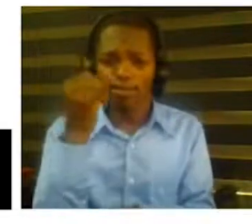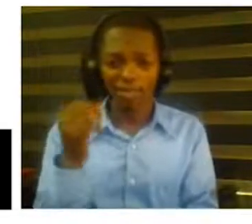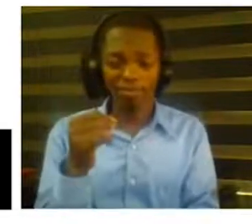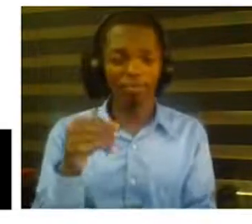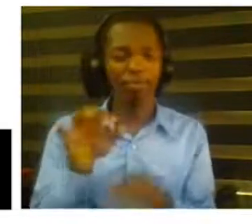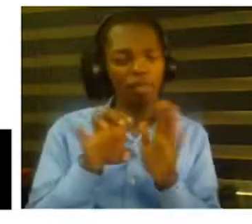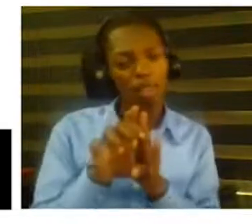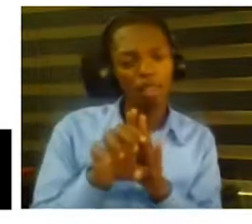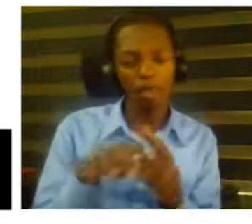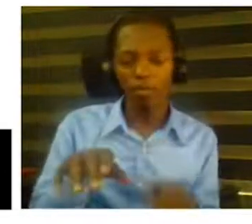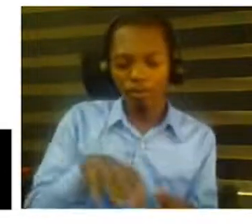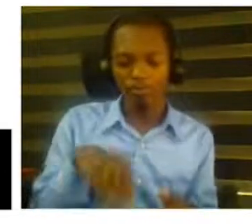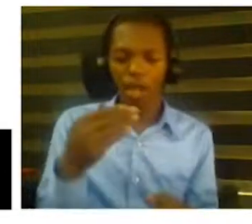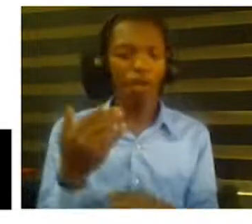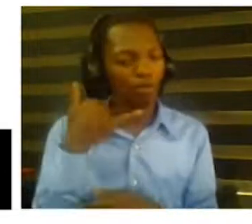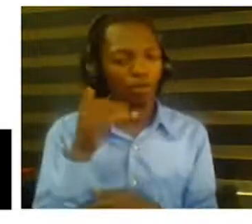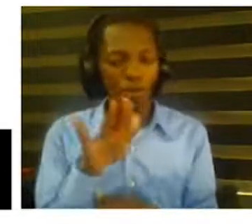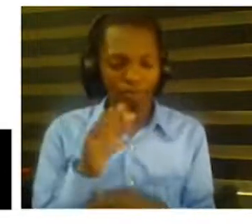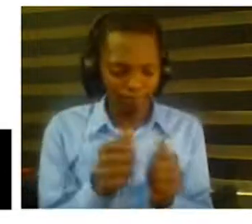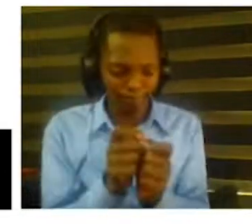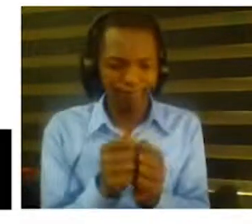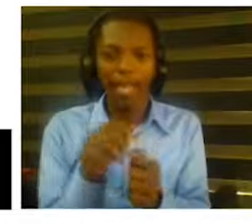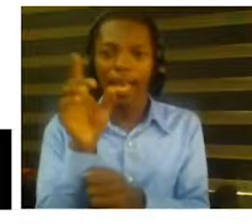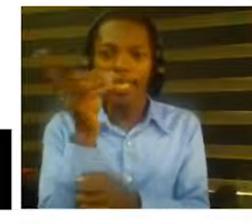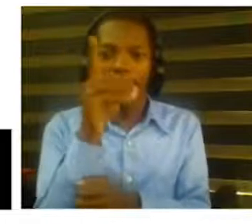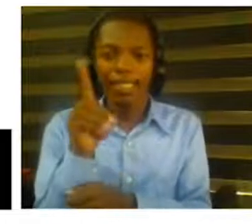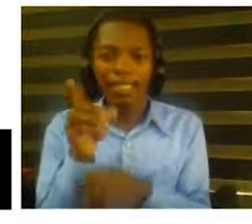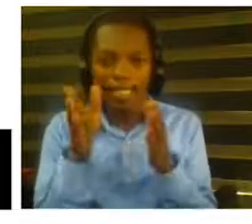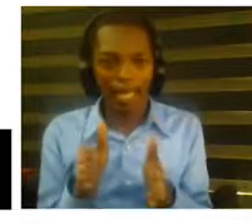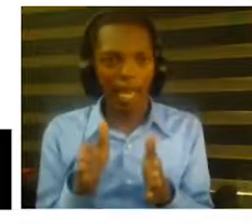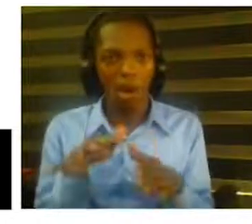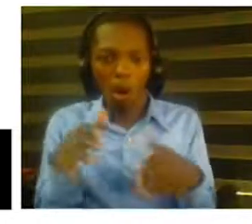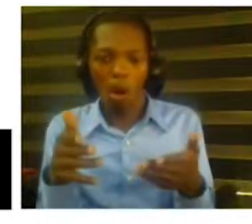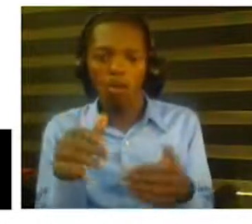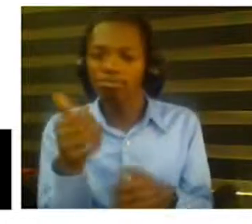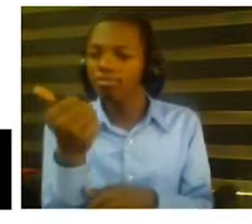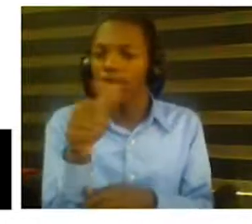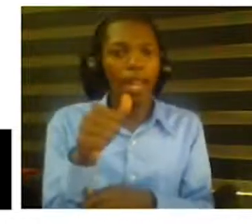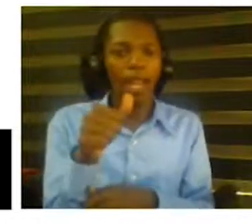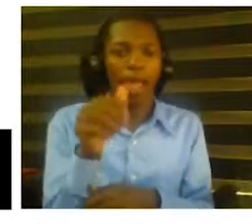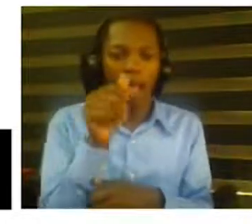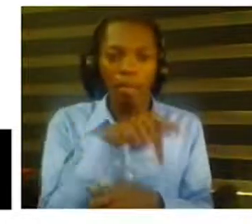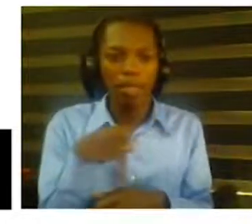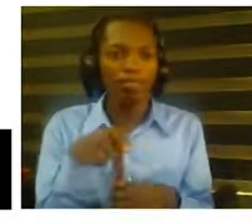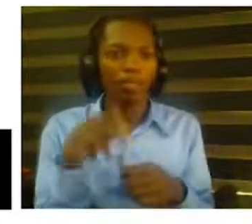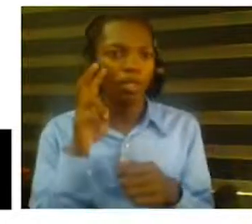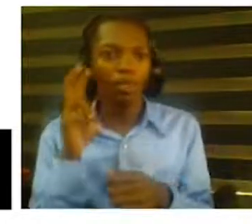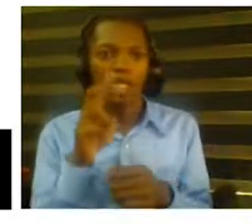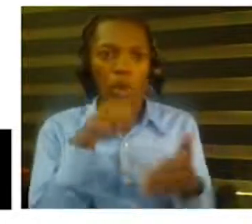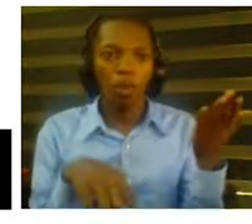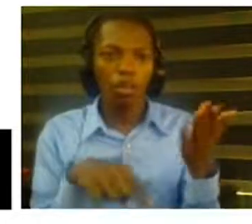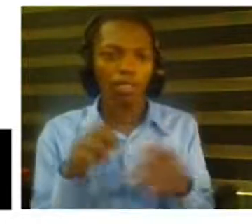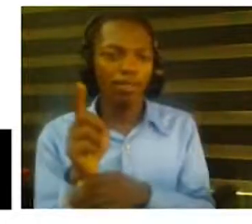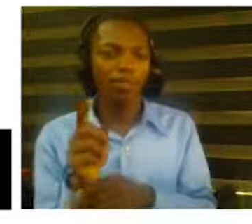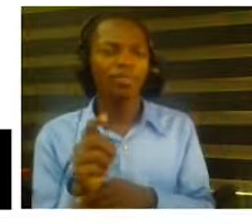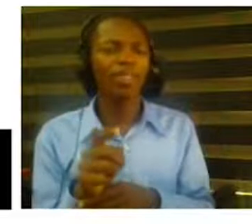word designer into it on any text application, this is what comes up. French painters from